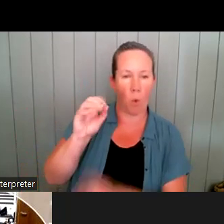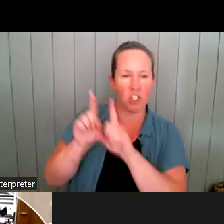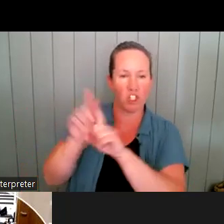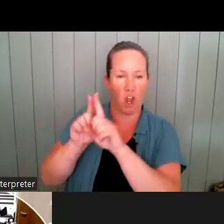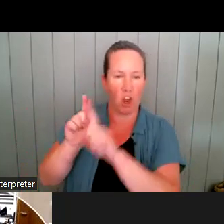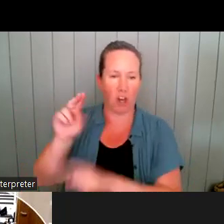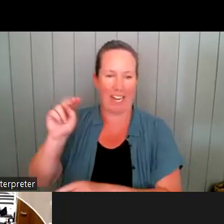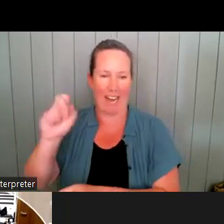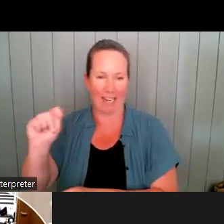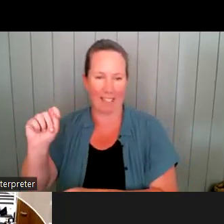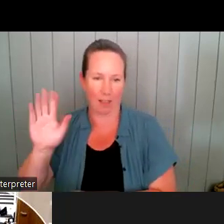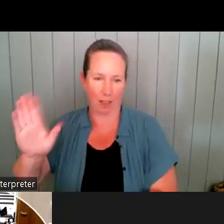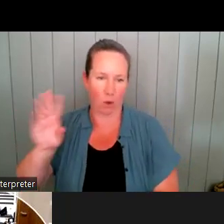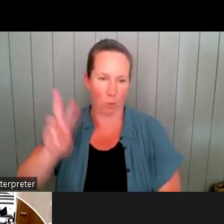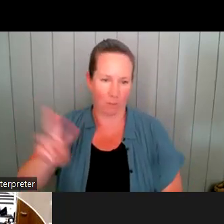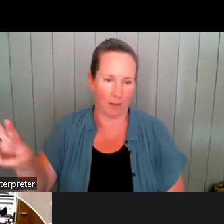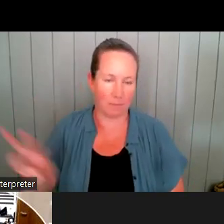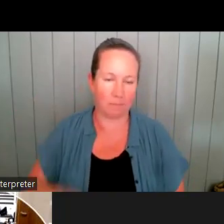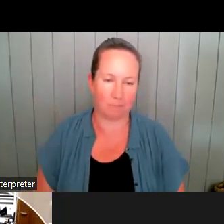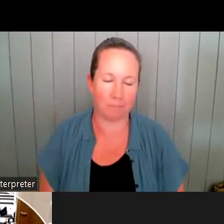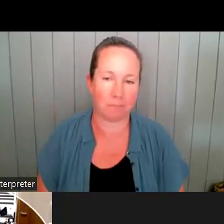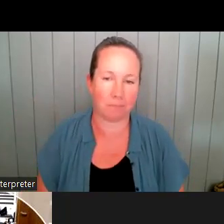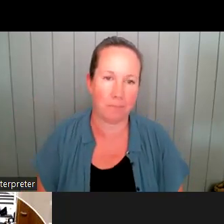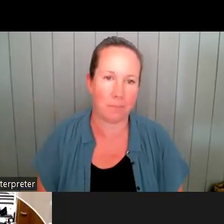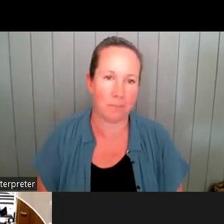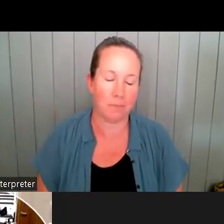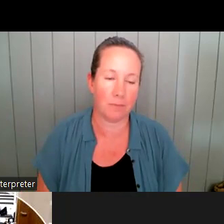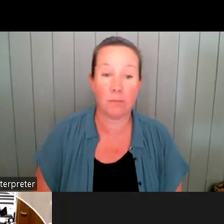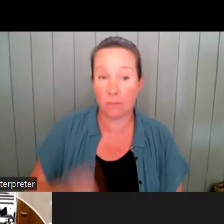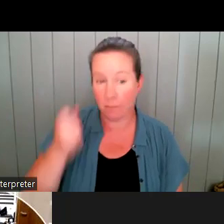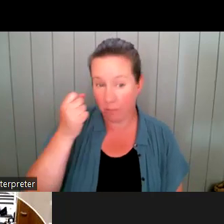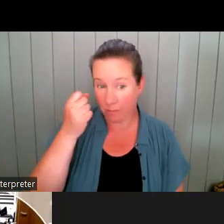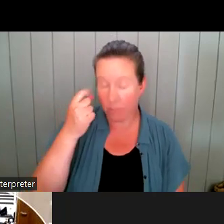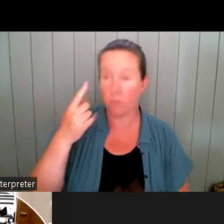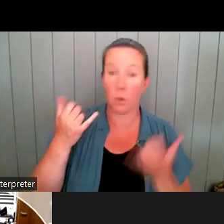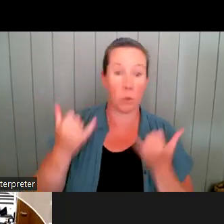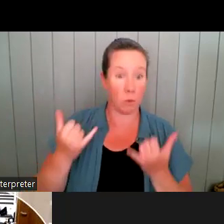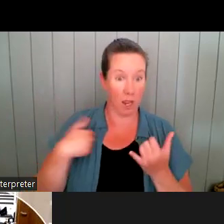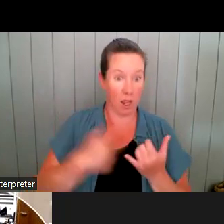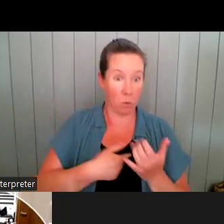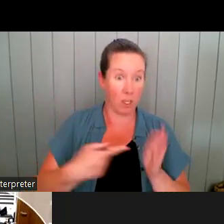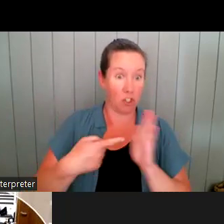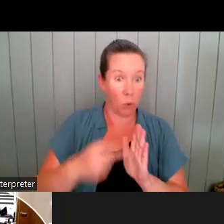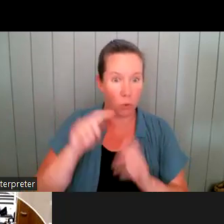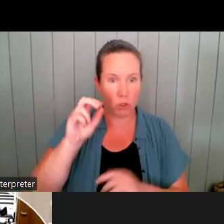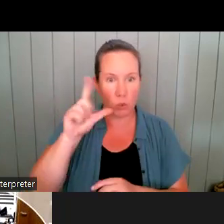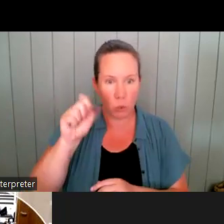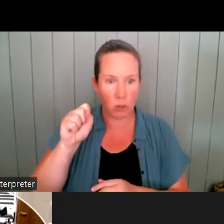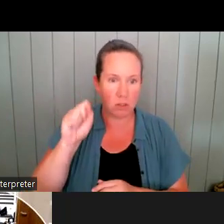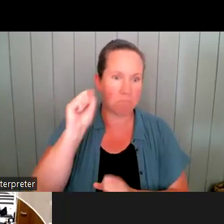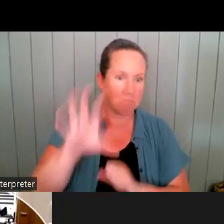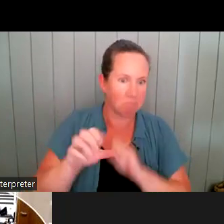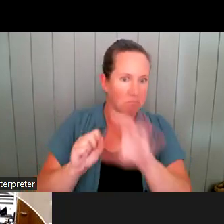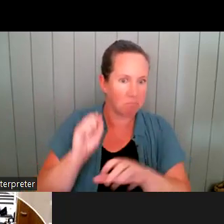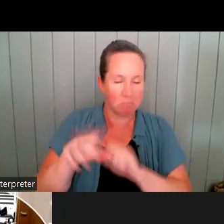So one thing is, even though we will be sort of presenting the tools one after the other, the